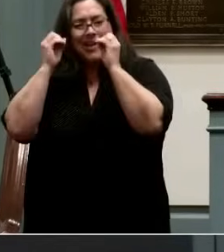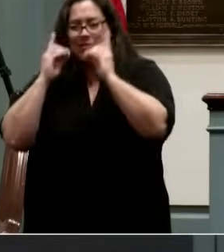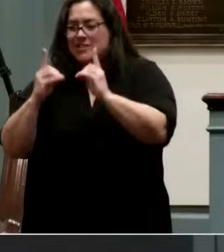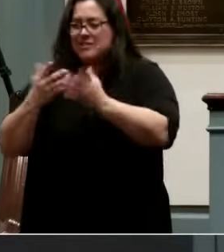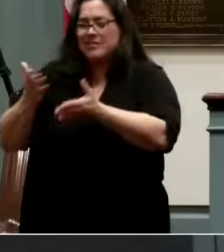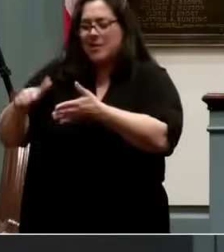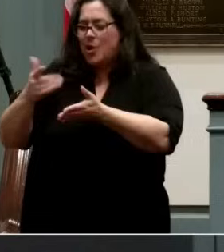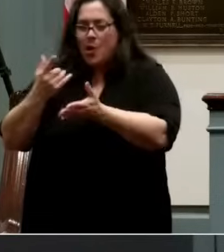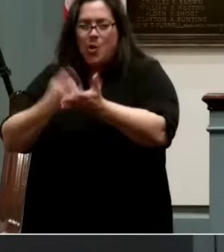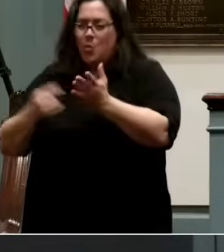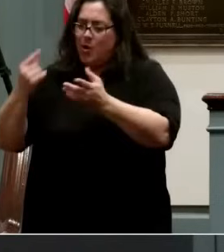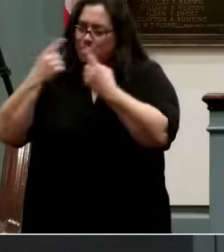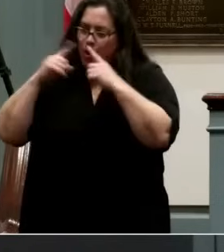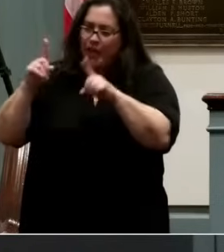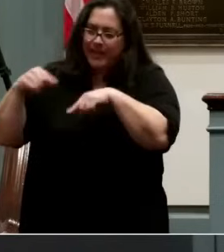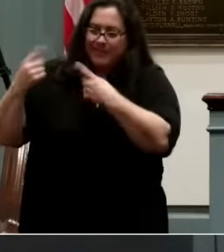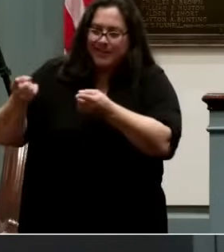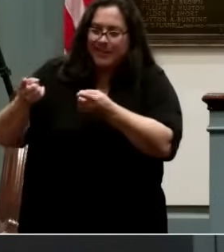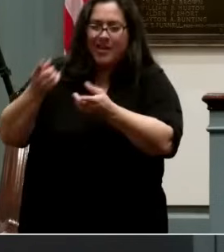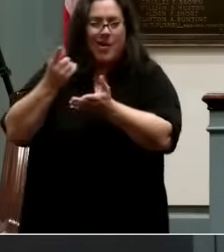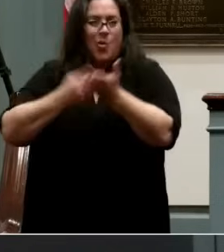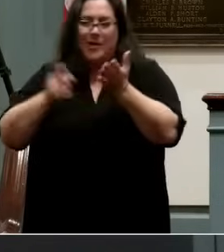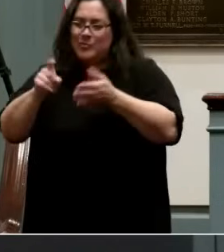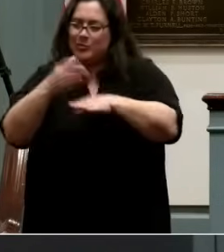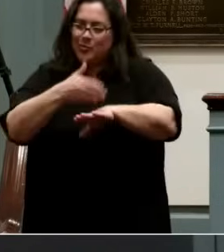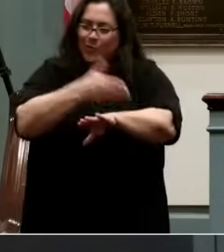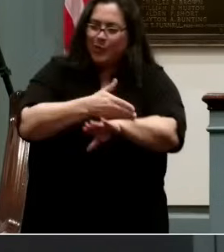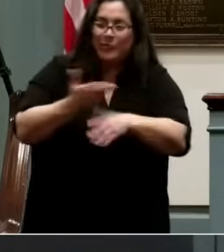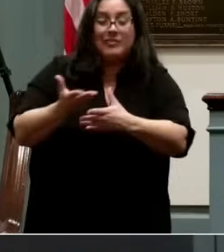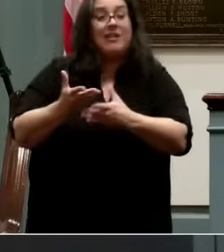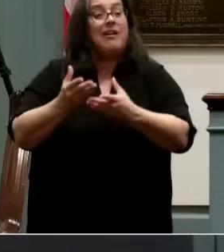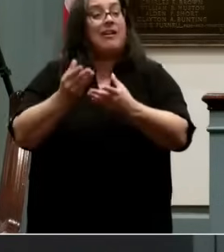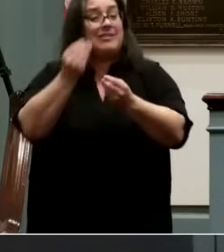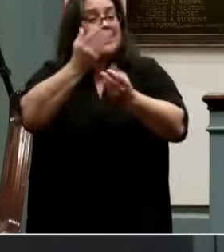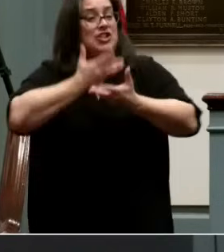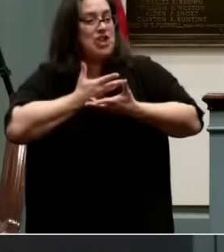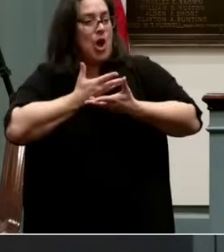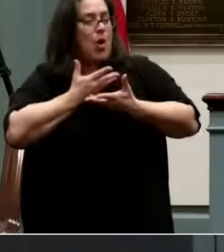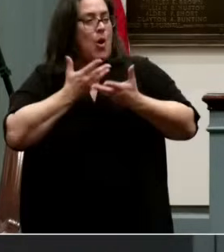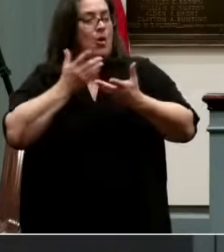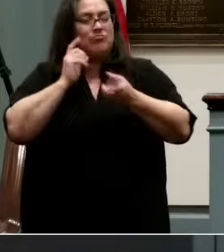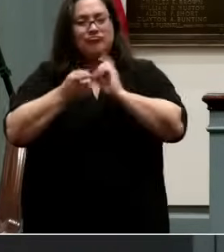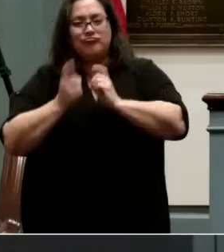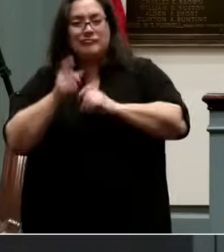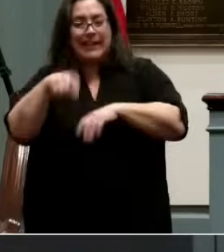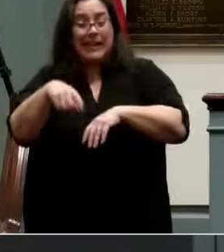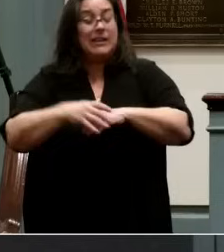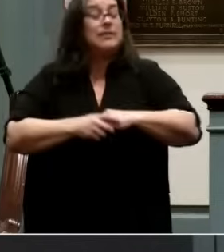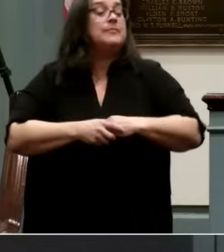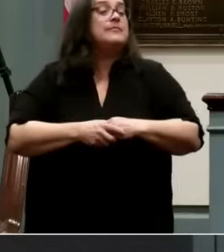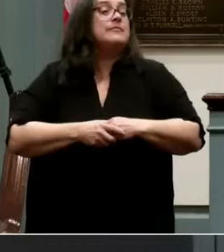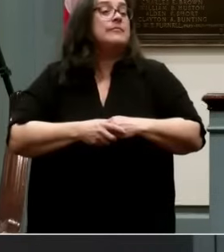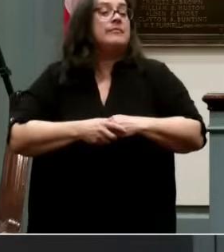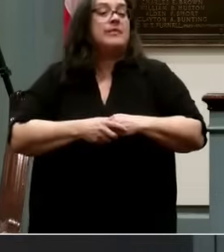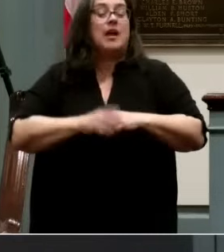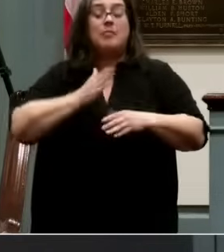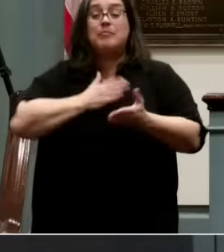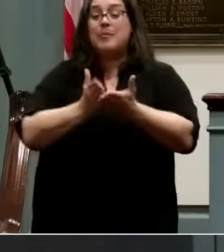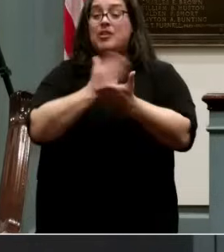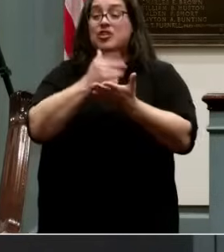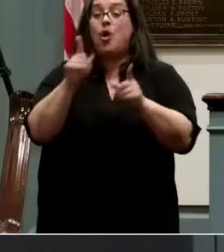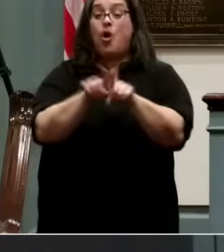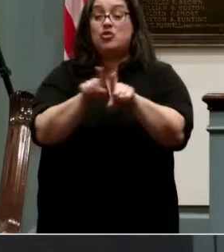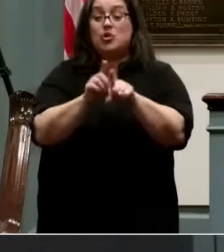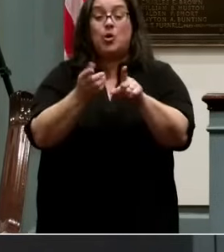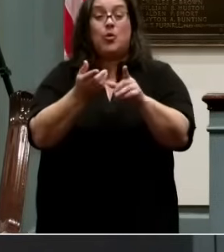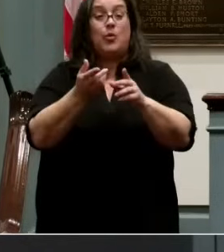and what's not working, and let us know what we do more of and less of. My budget will also increase our investment